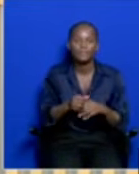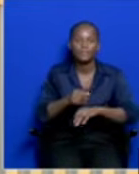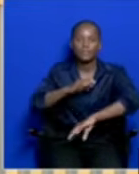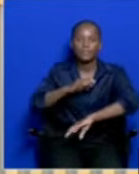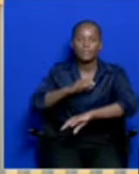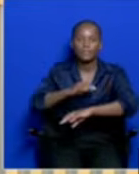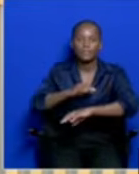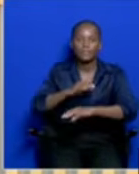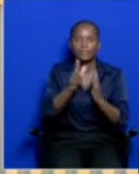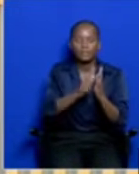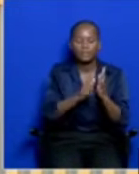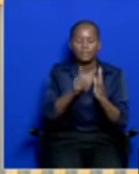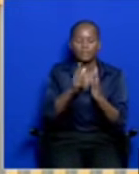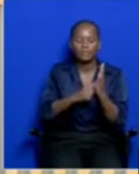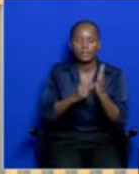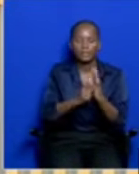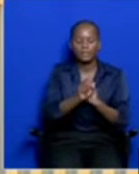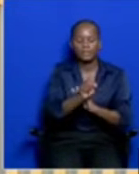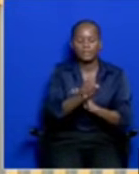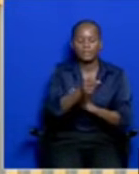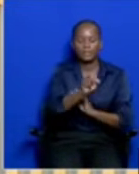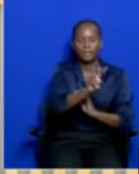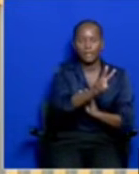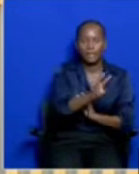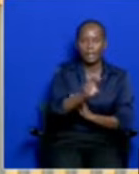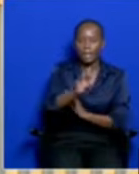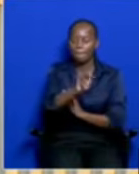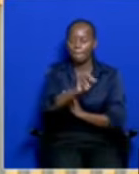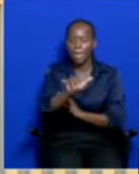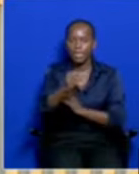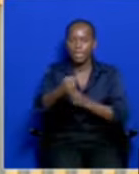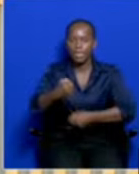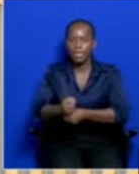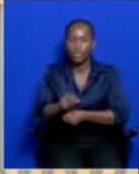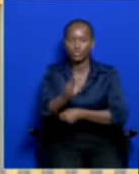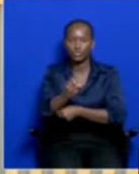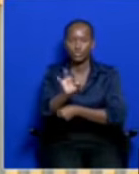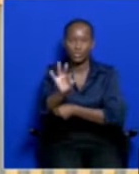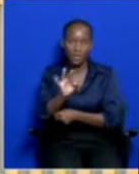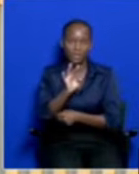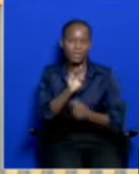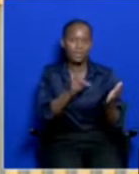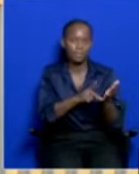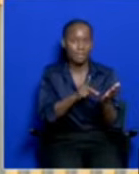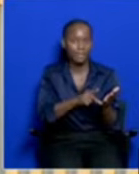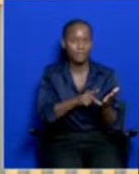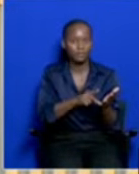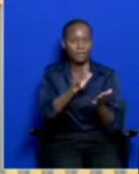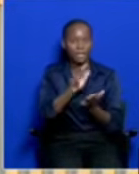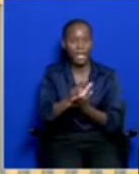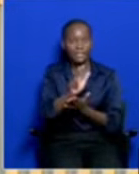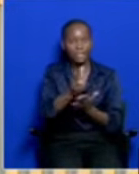18. Yes. Is it your case that the